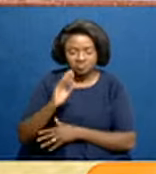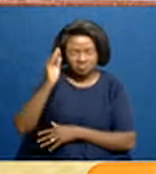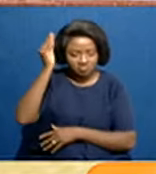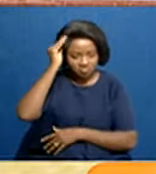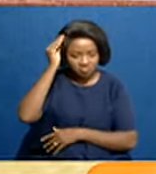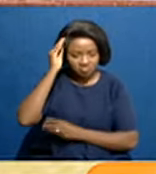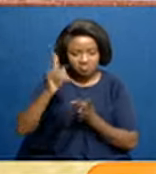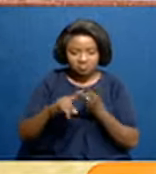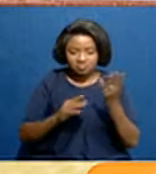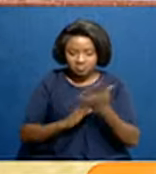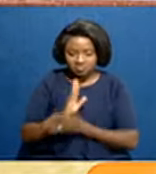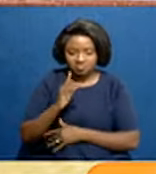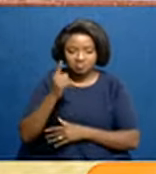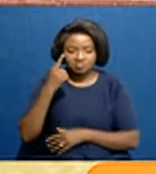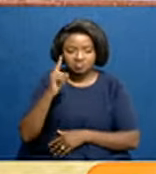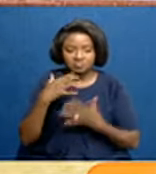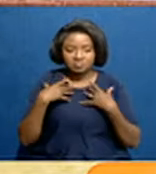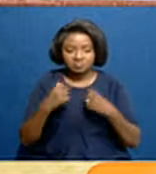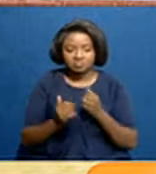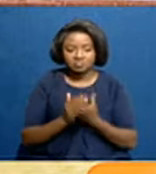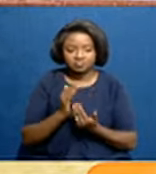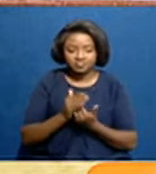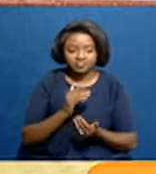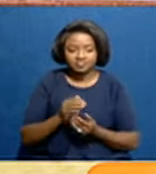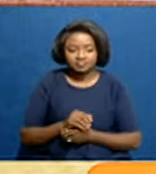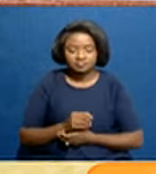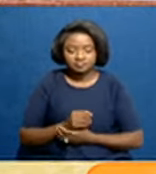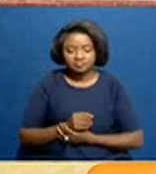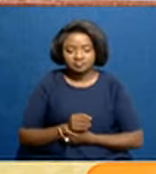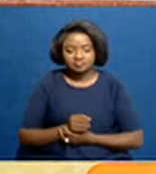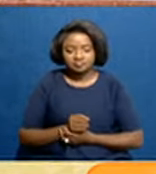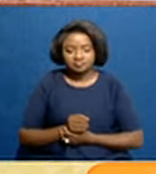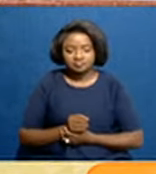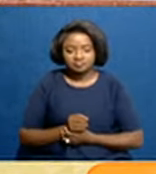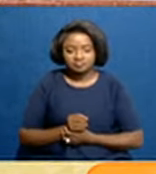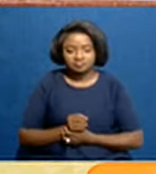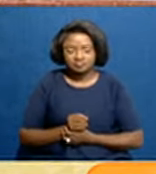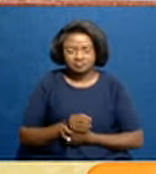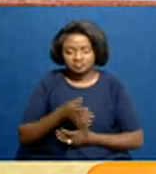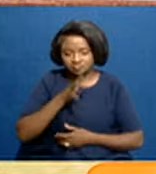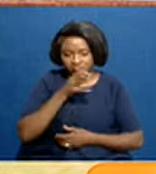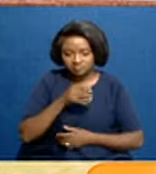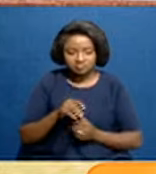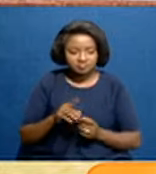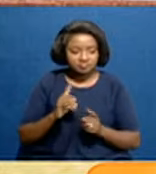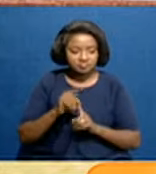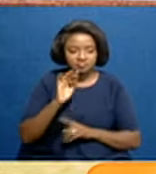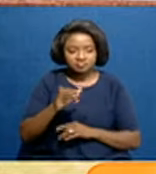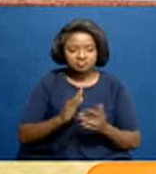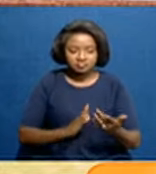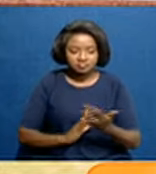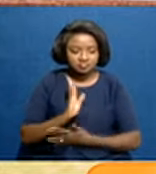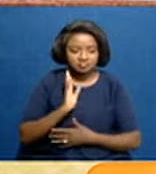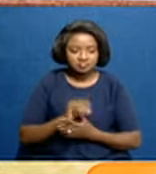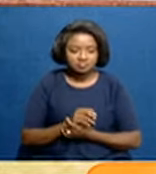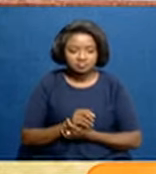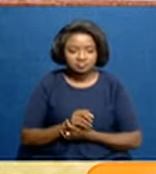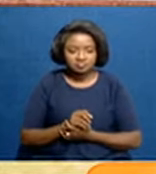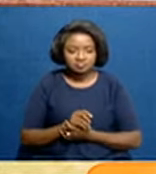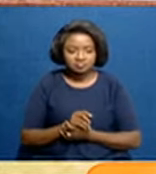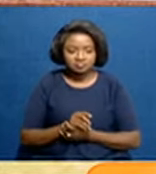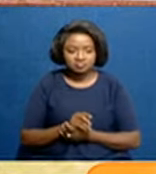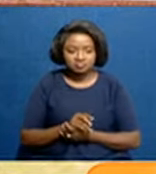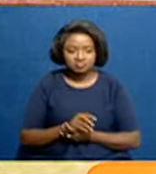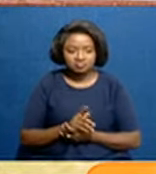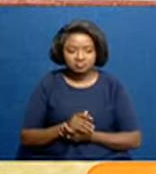health and good environment, water and sanitation, it is an unqualifiable right. Unless Kenyans can go